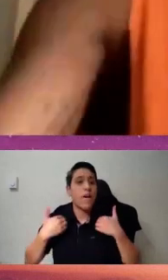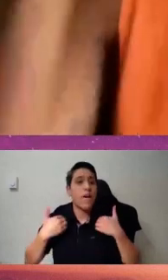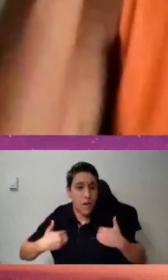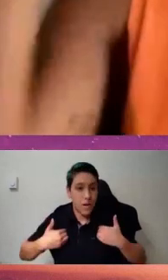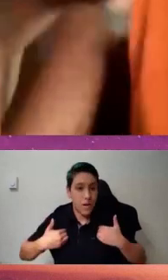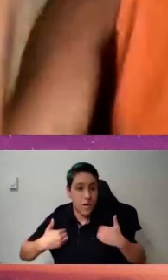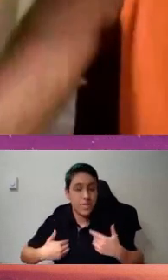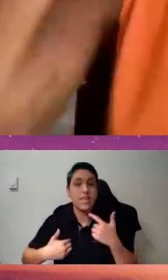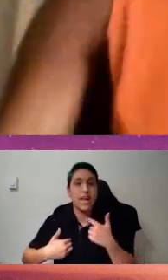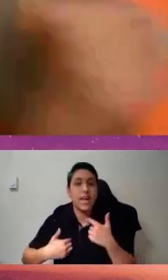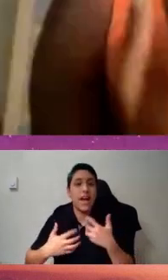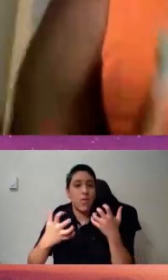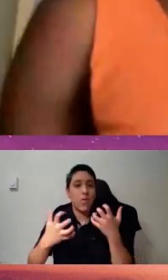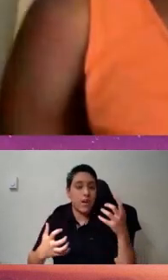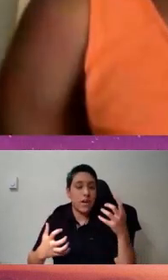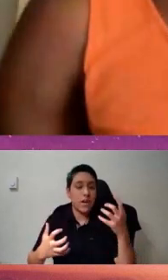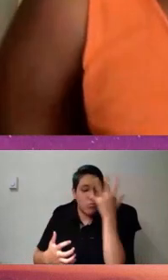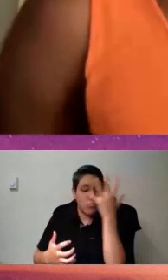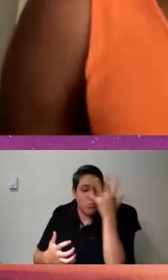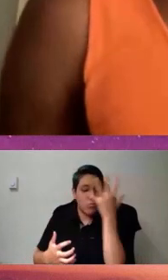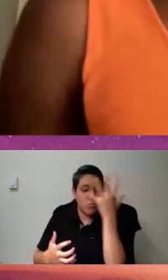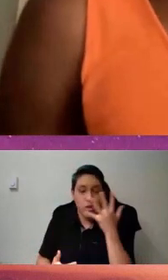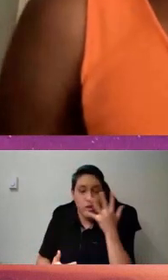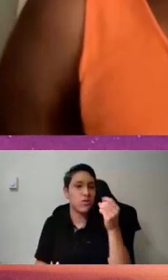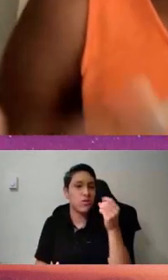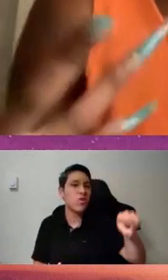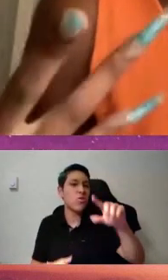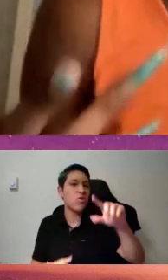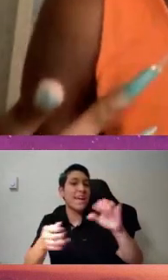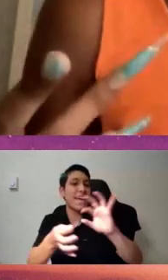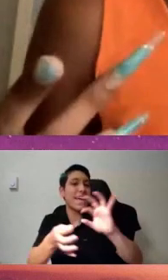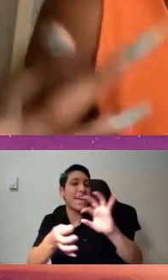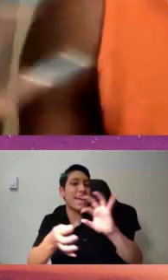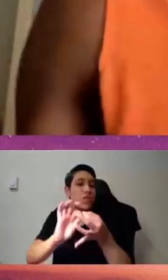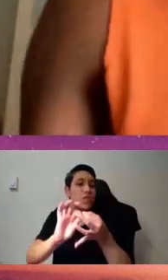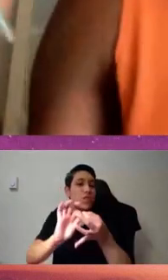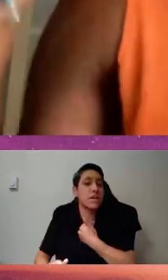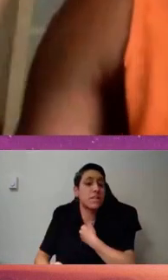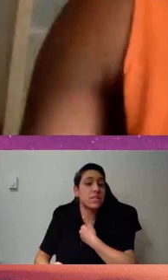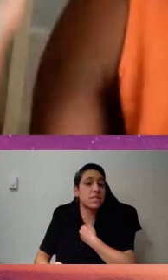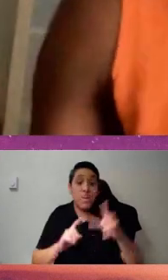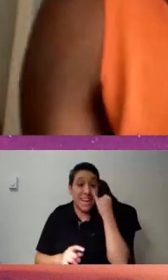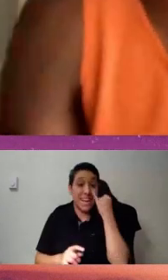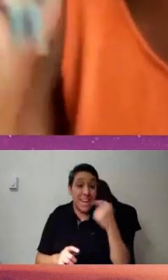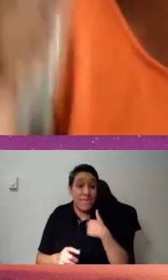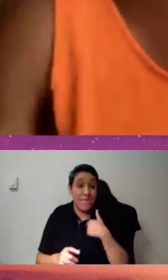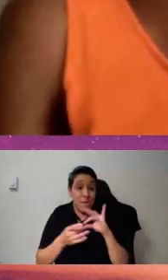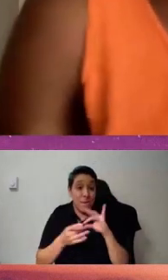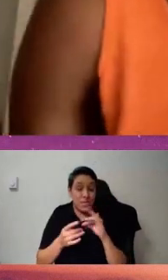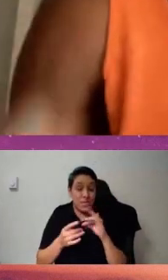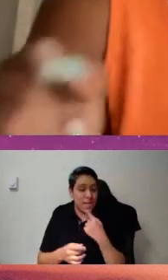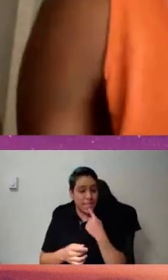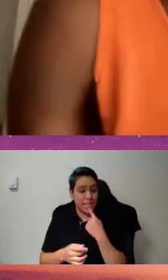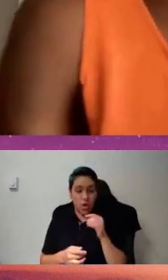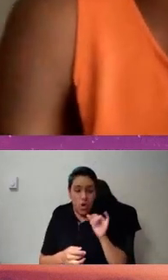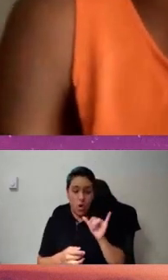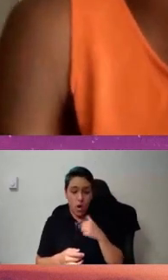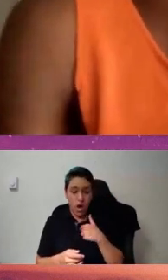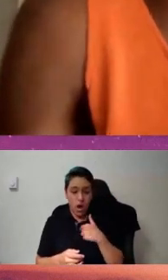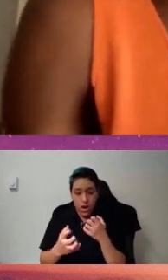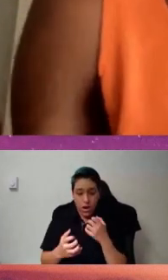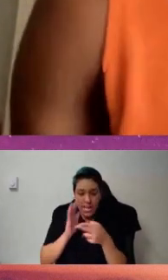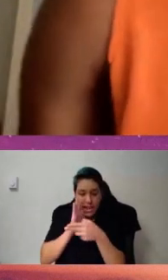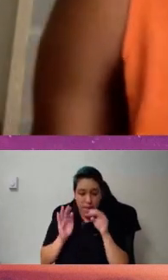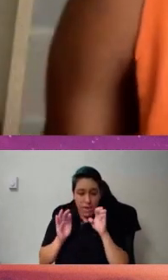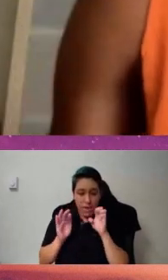again, interpret what my soul is. But if I were to tell you like, oh yeah, I want to be called non-binary trans femme my whole life. No, I don't. I just